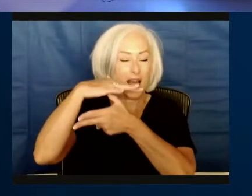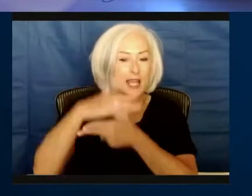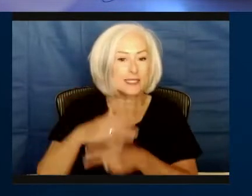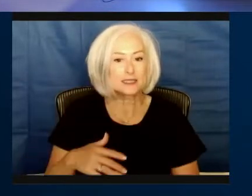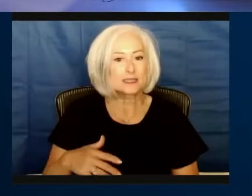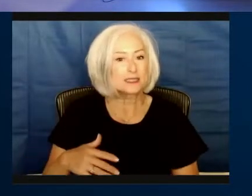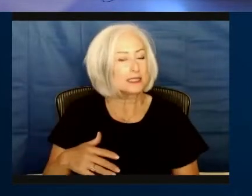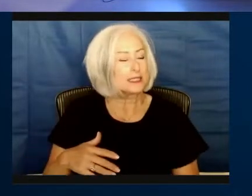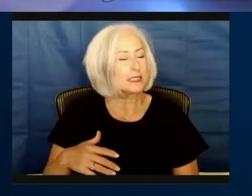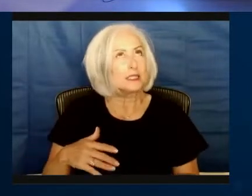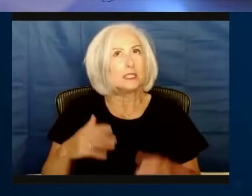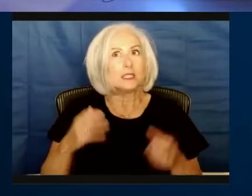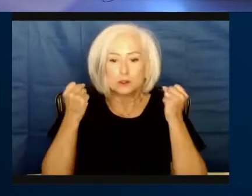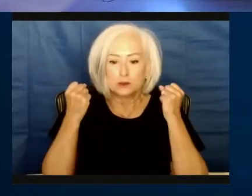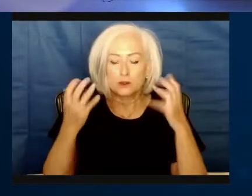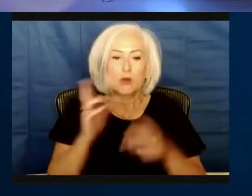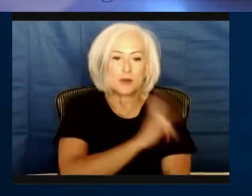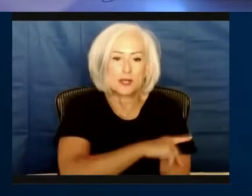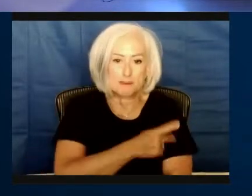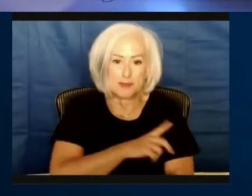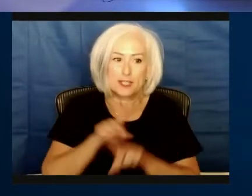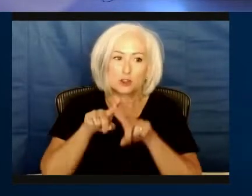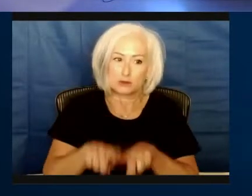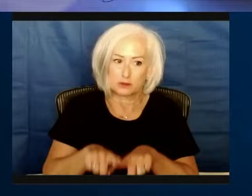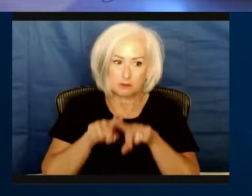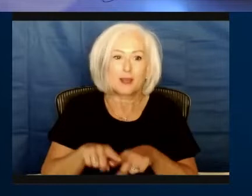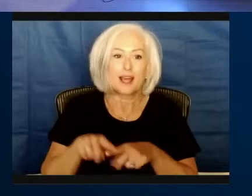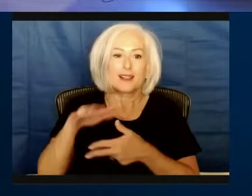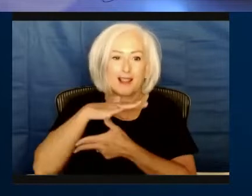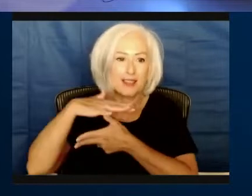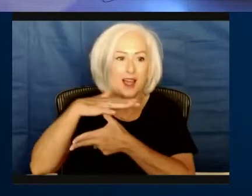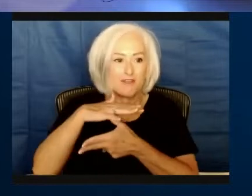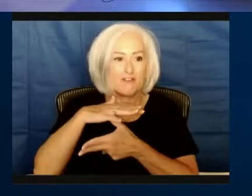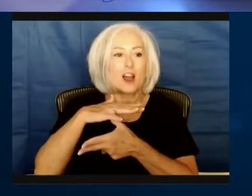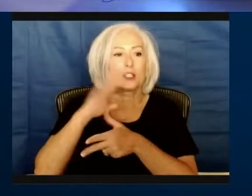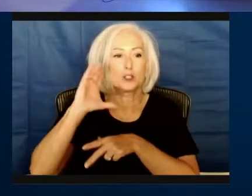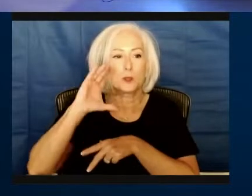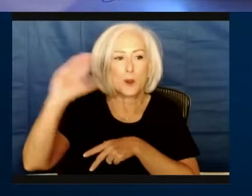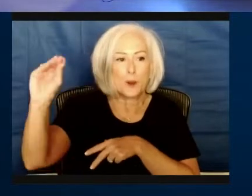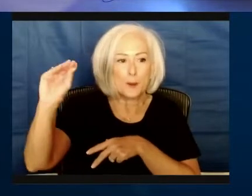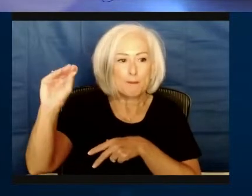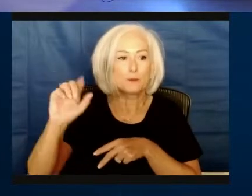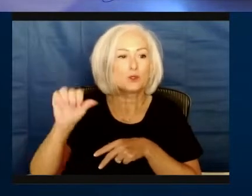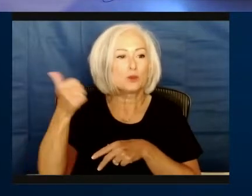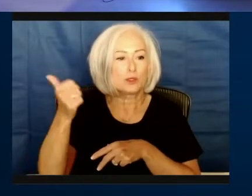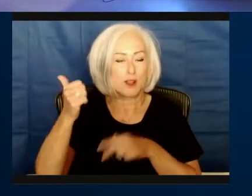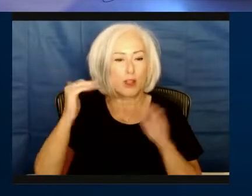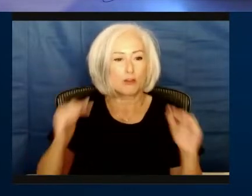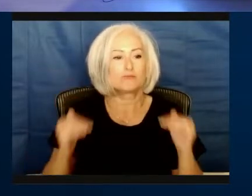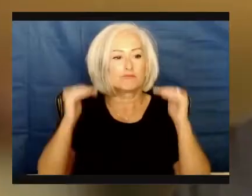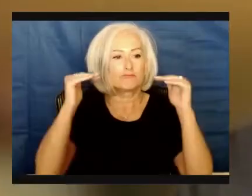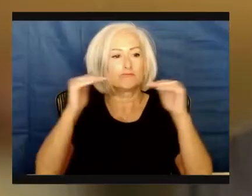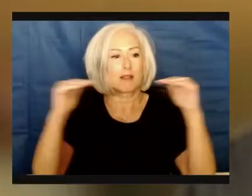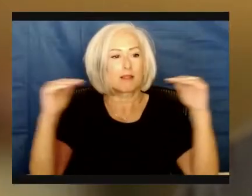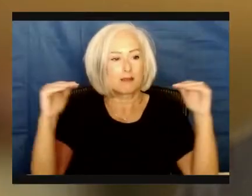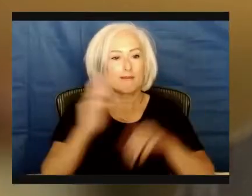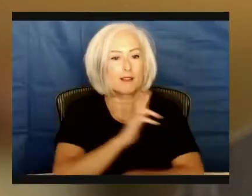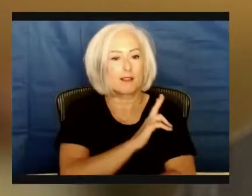Flight to get folks to higher levels of care. Certainly. Air medical programs